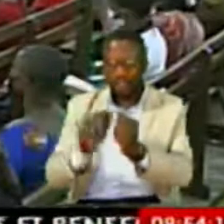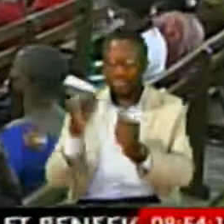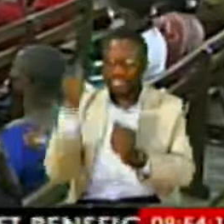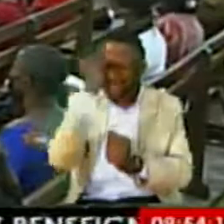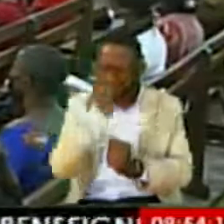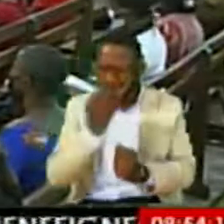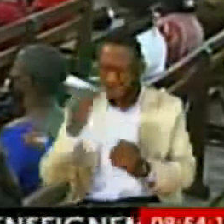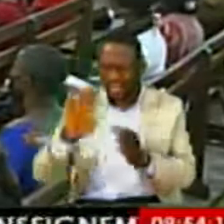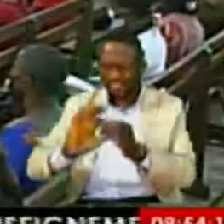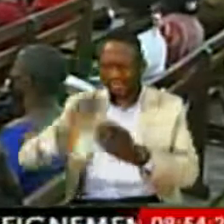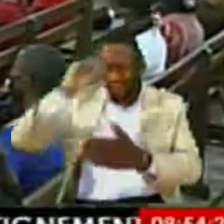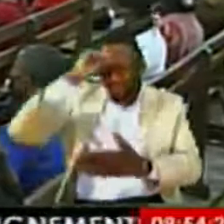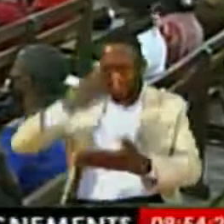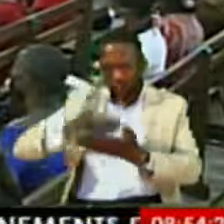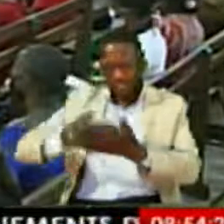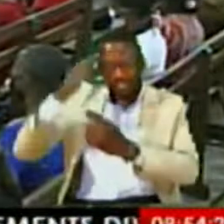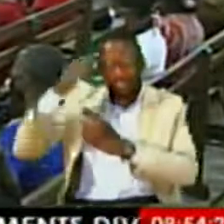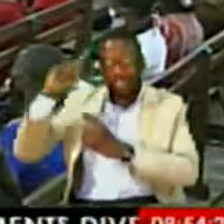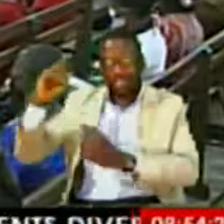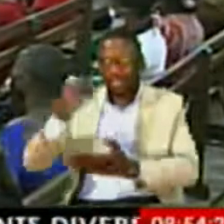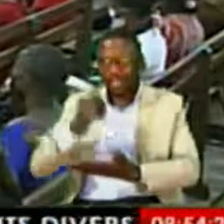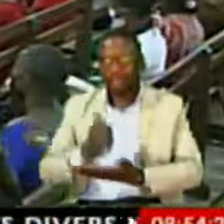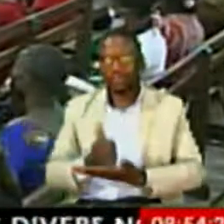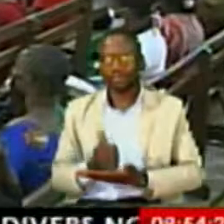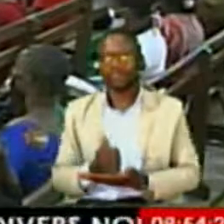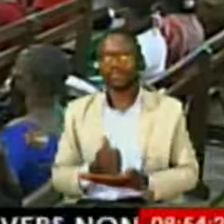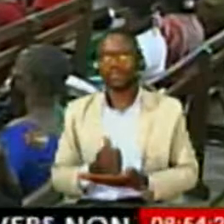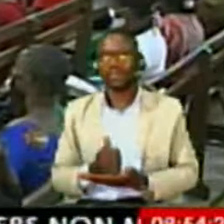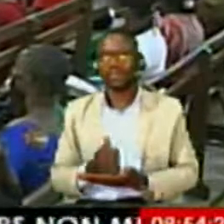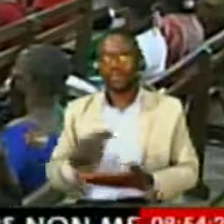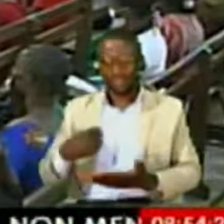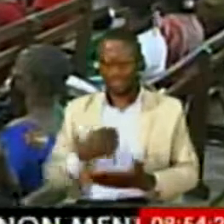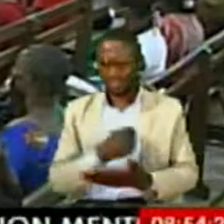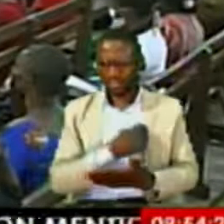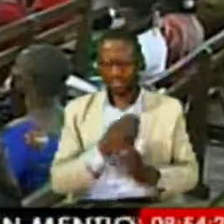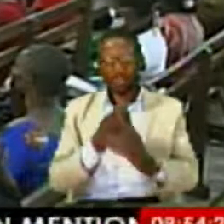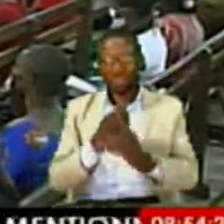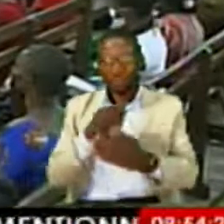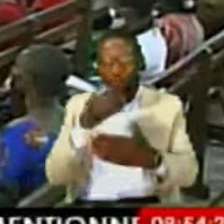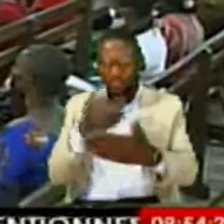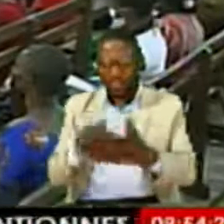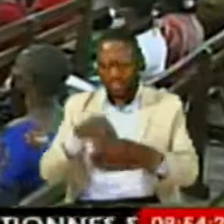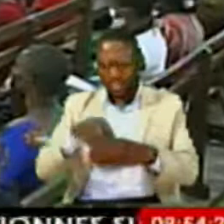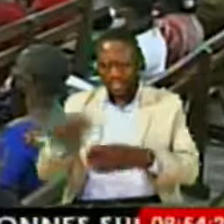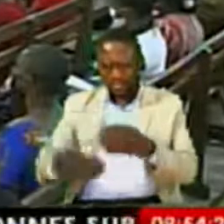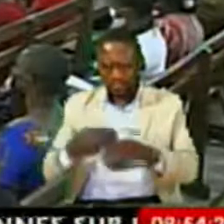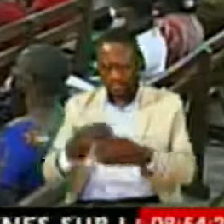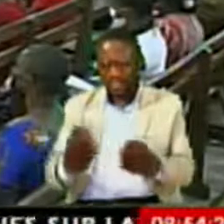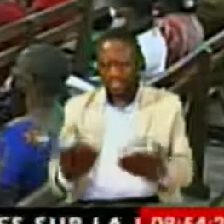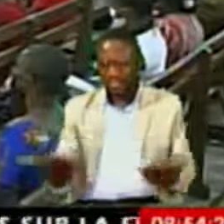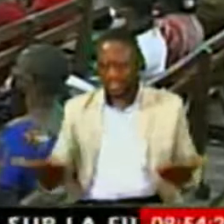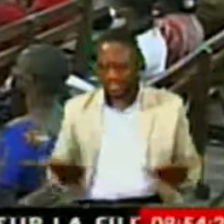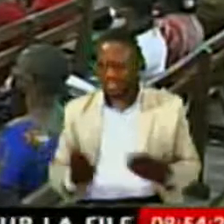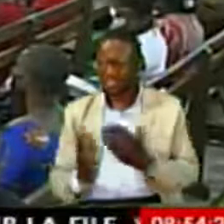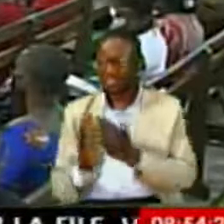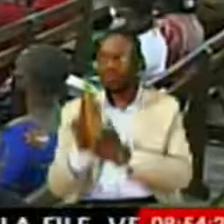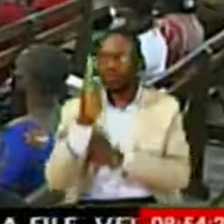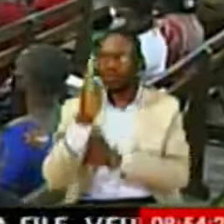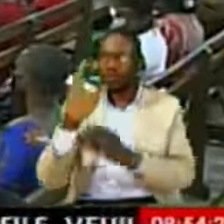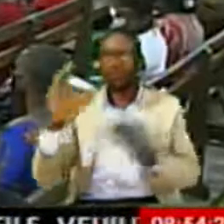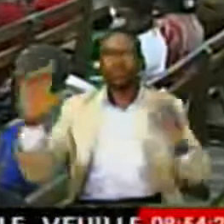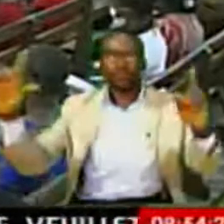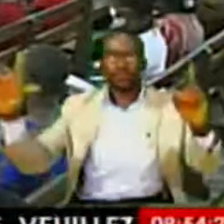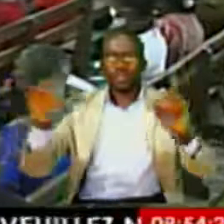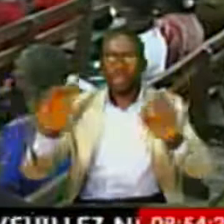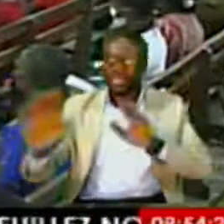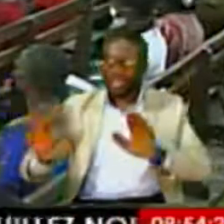his son. Amen. Amen. Nous venons dans ce monde. We come in this world. Dieu a déjà vu ce qui va se passer dans ce monde.